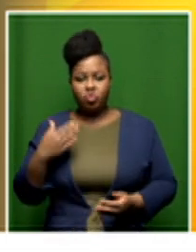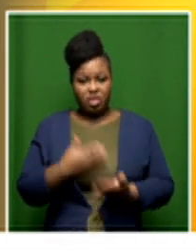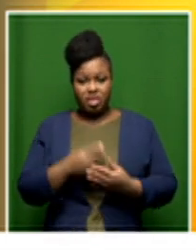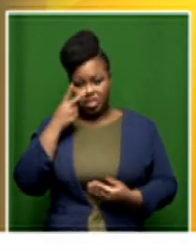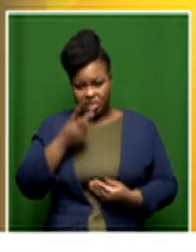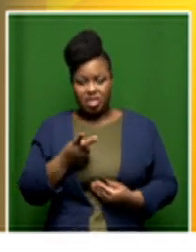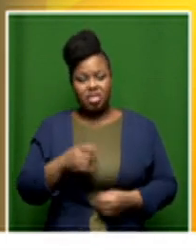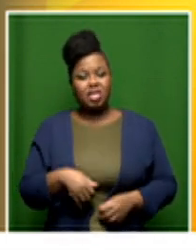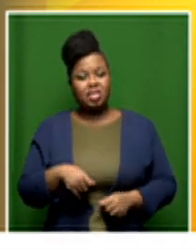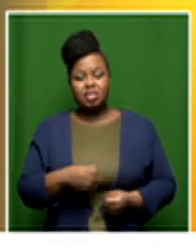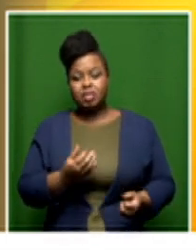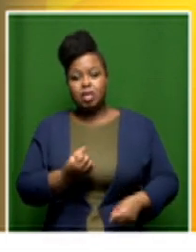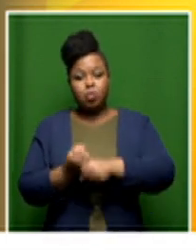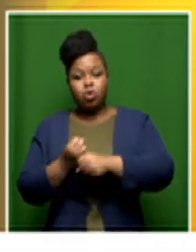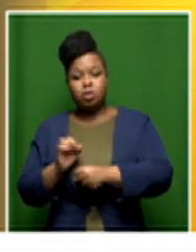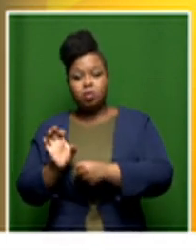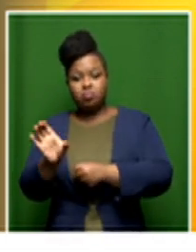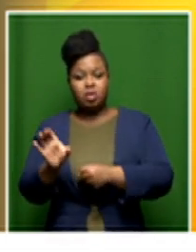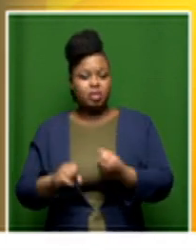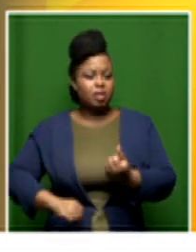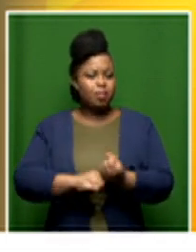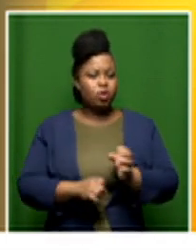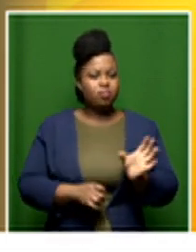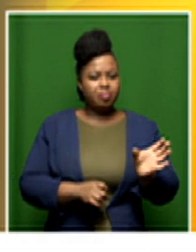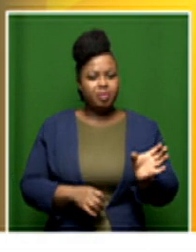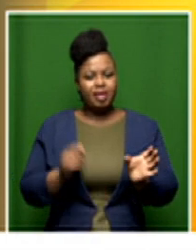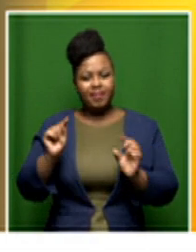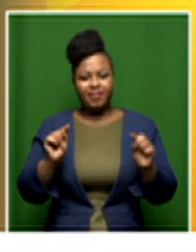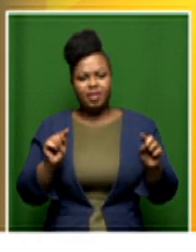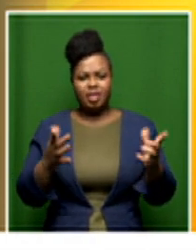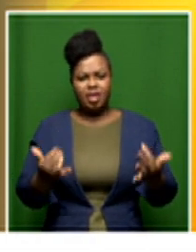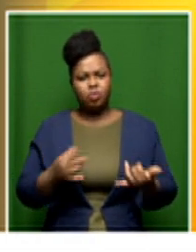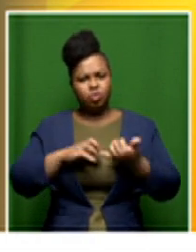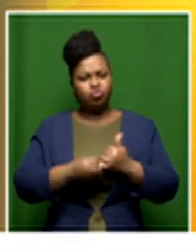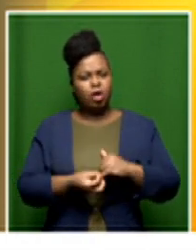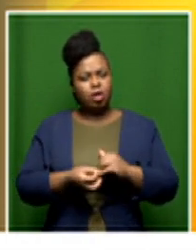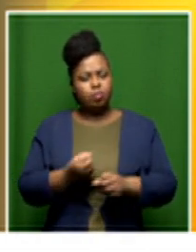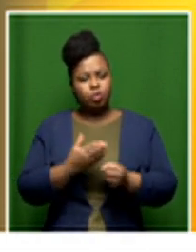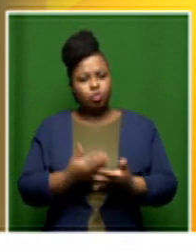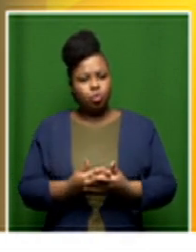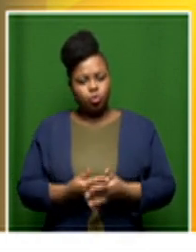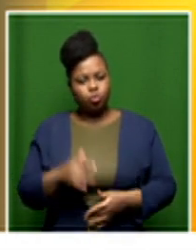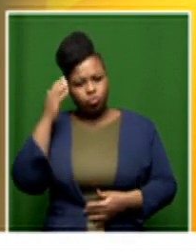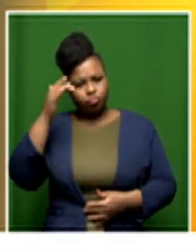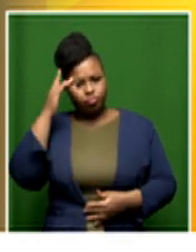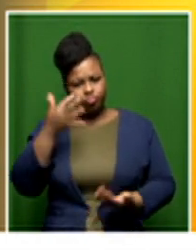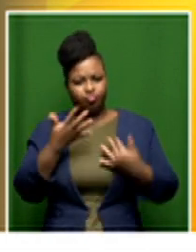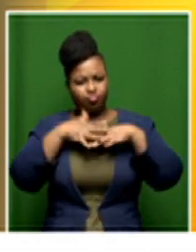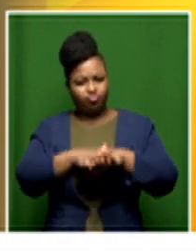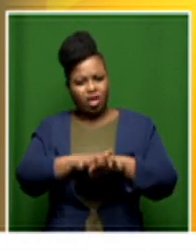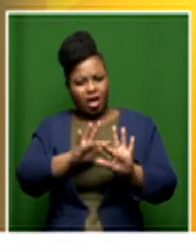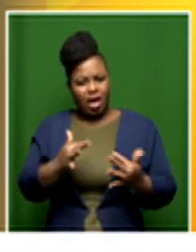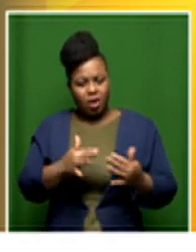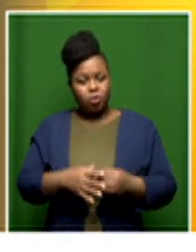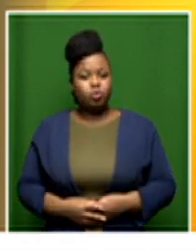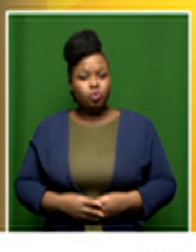So people need now to sit back and say, how do we realign political fault lines? Do we join